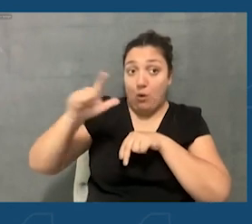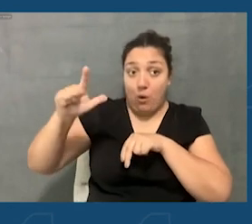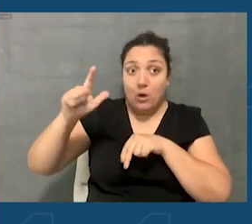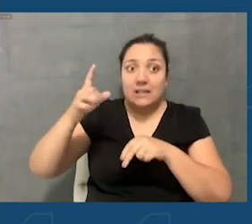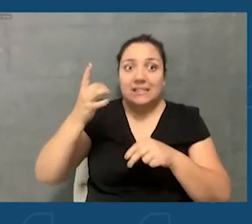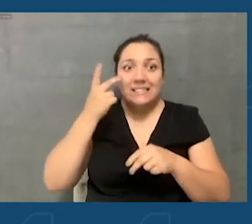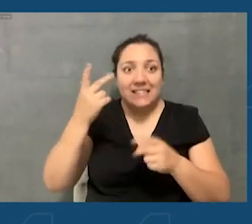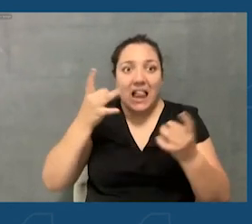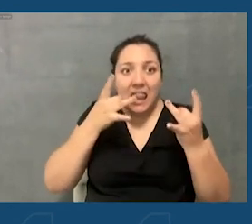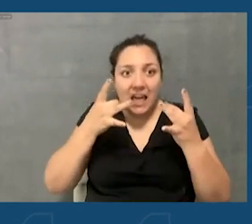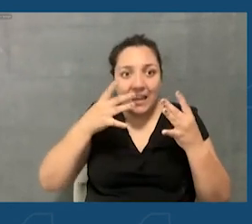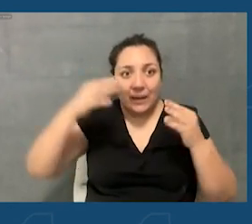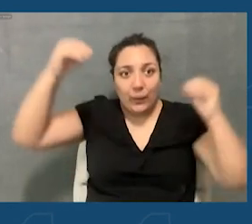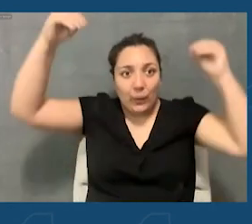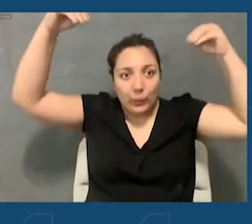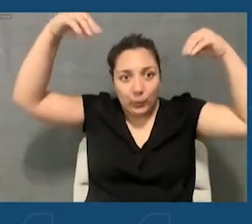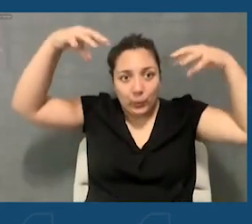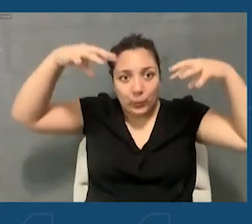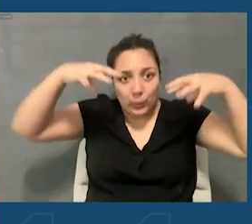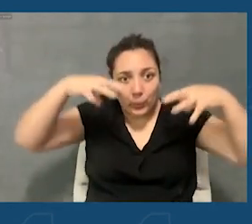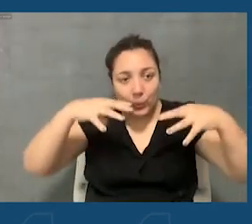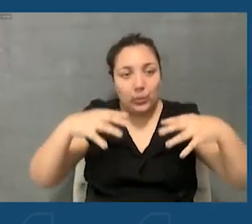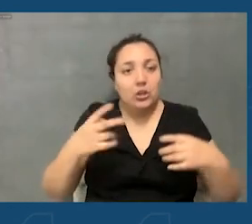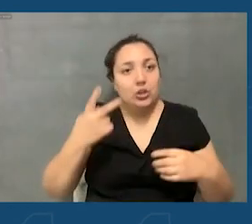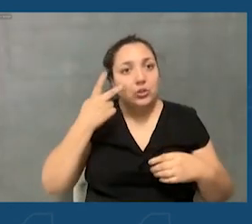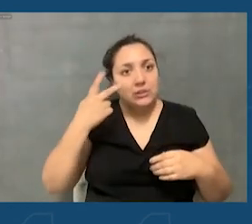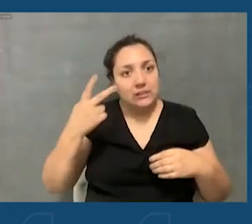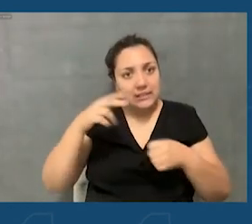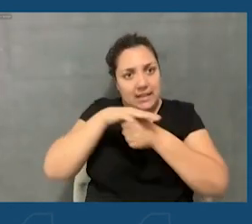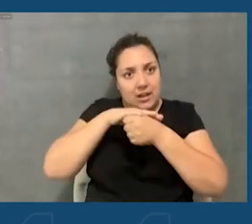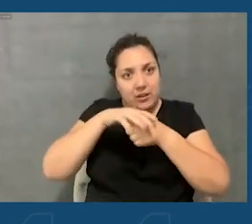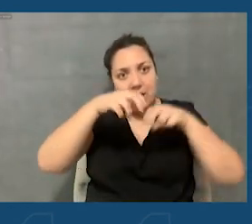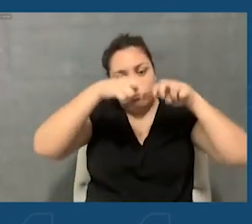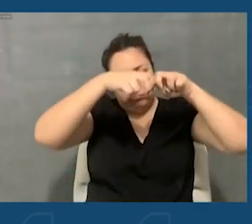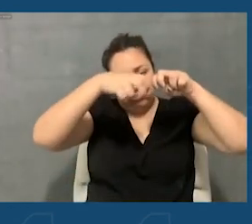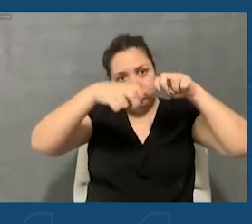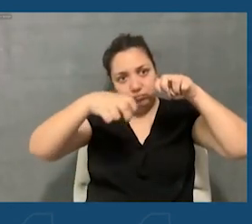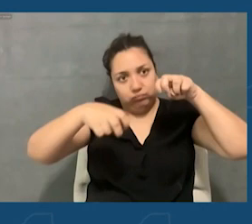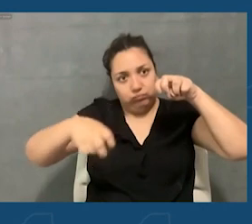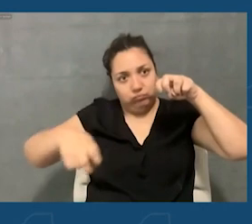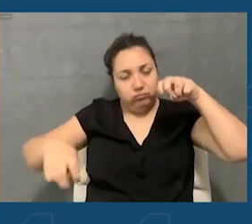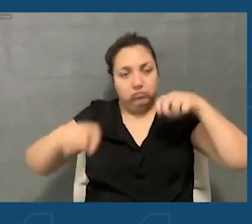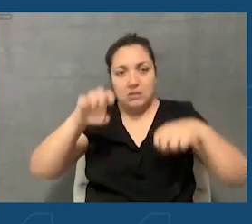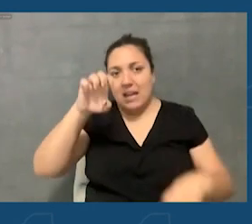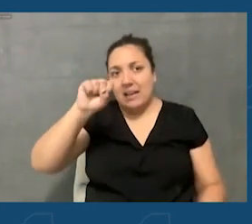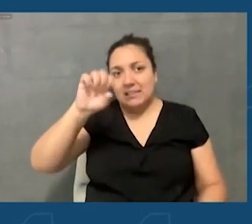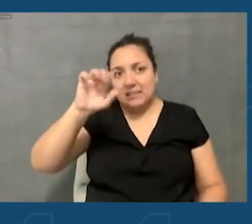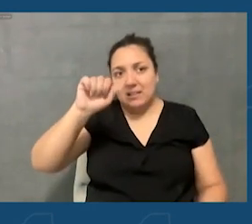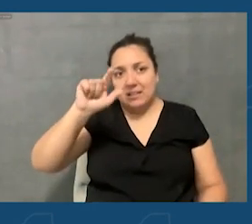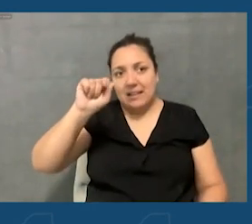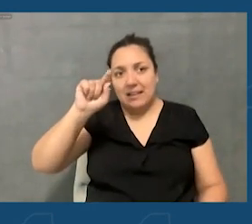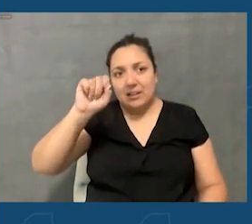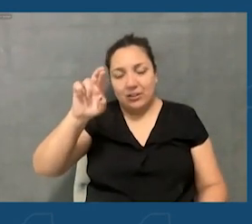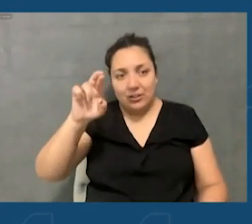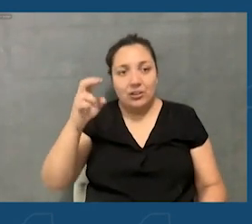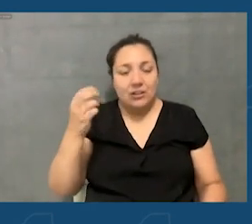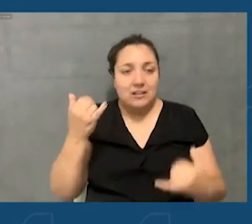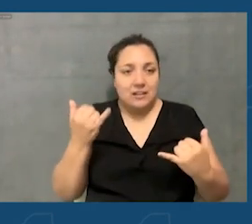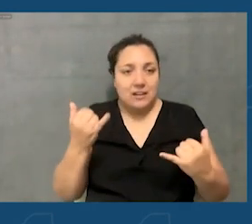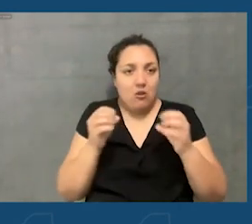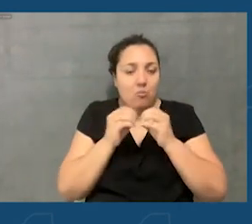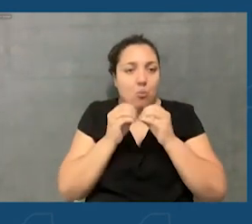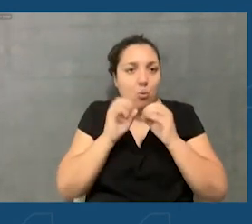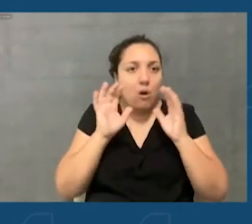that escalator bank that we created, which gives access and brings light in for the first time since